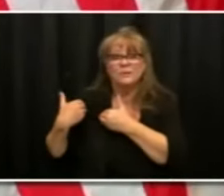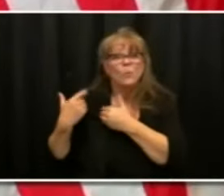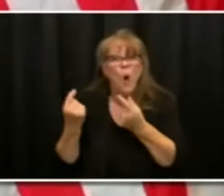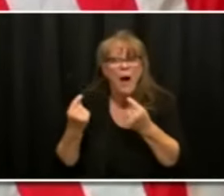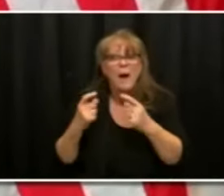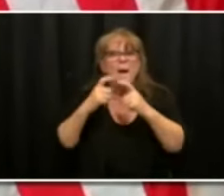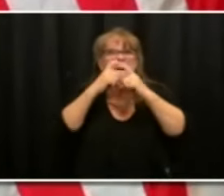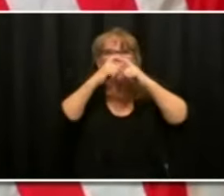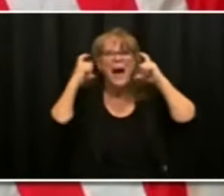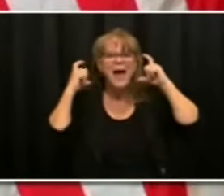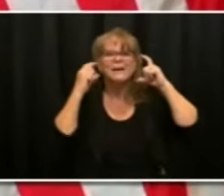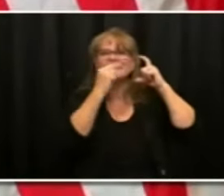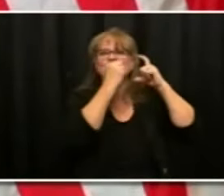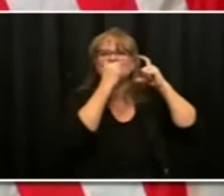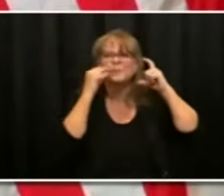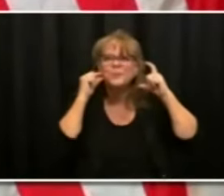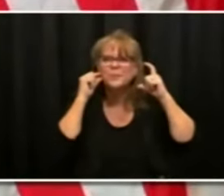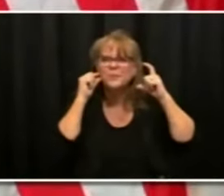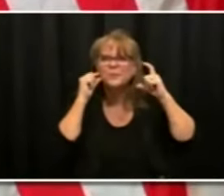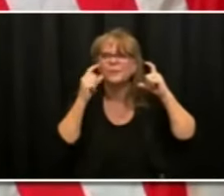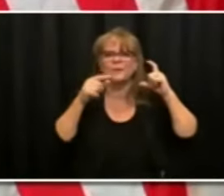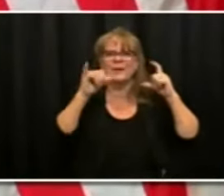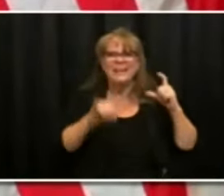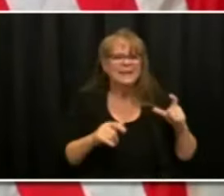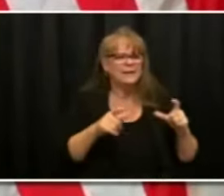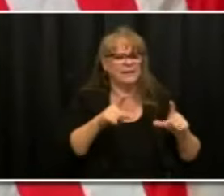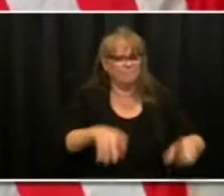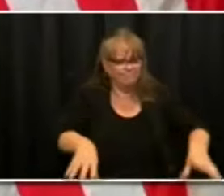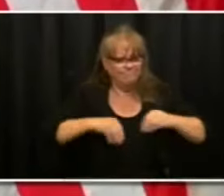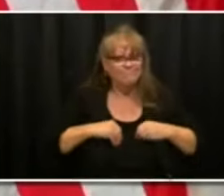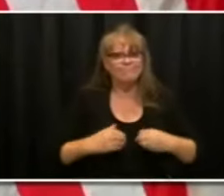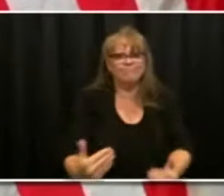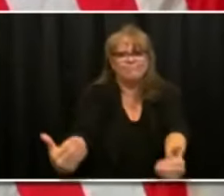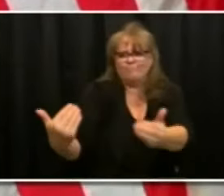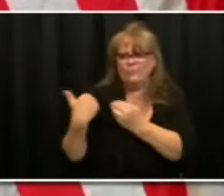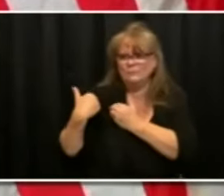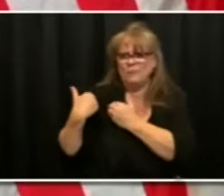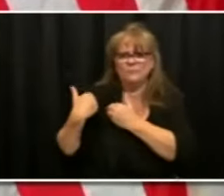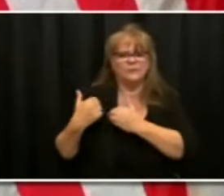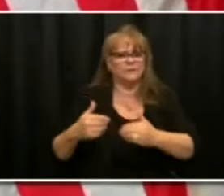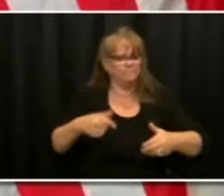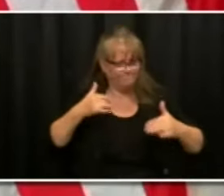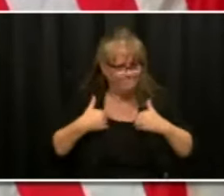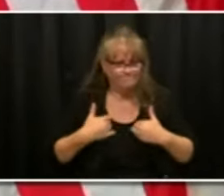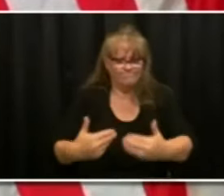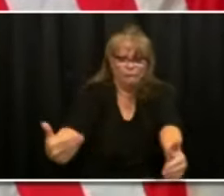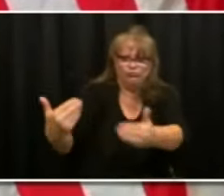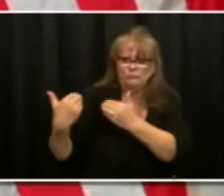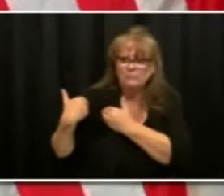Up Colorado mask. It means we all need to step up to wear masks around others. We all need to step up